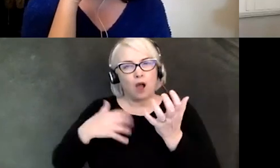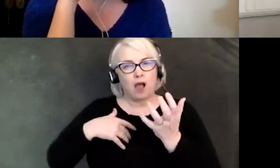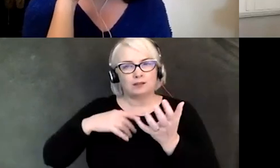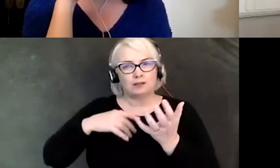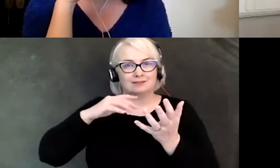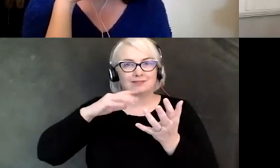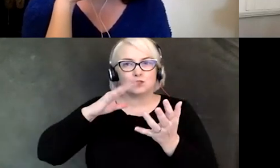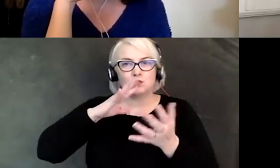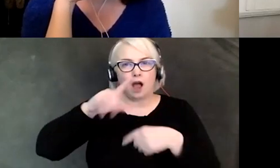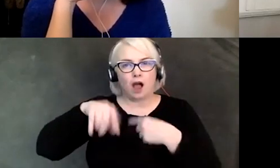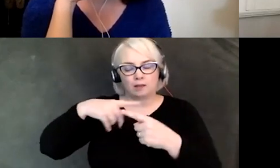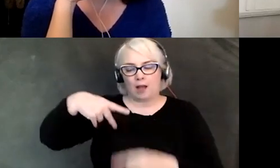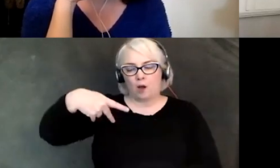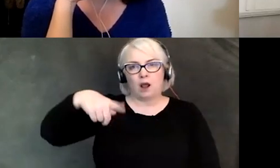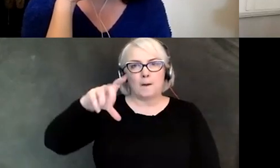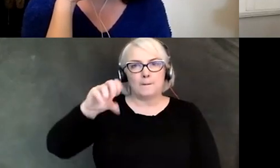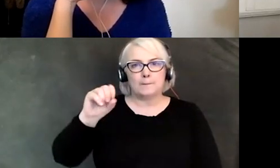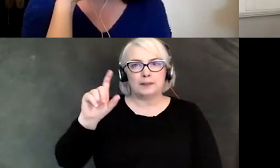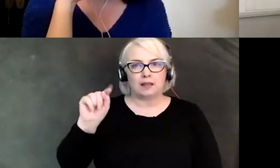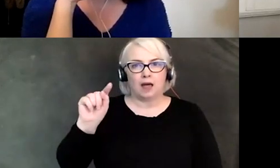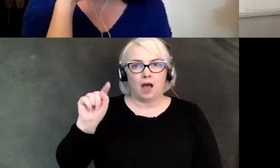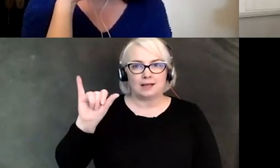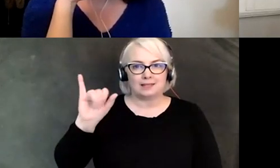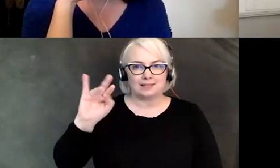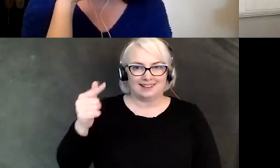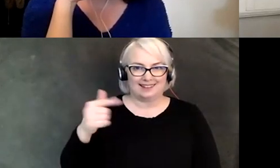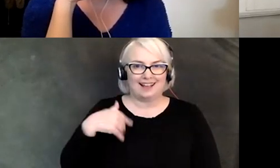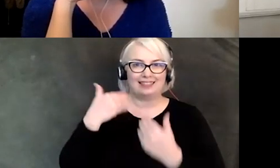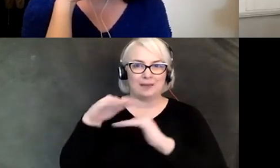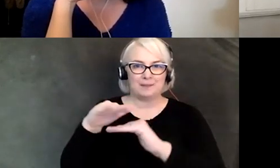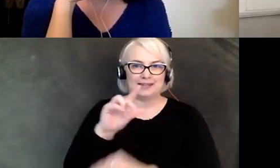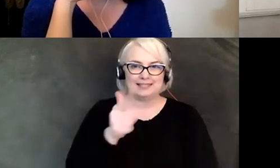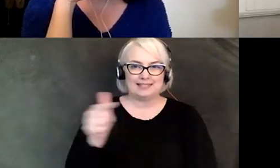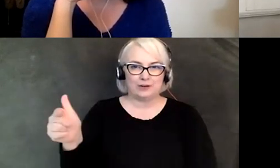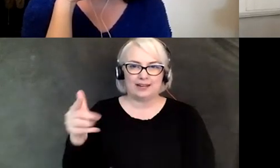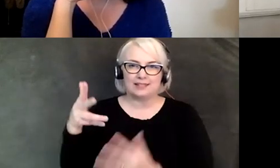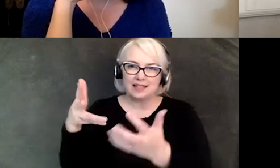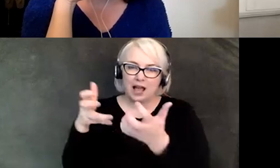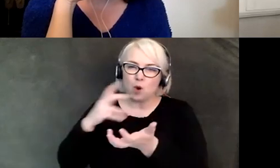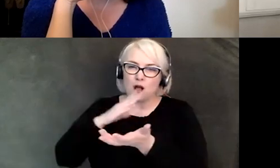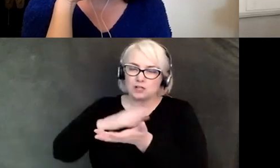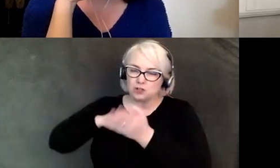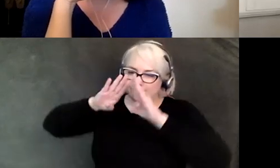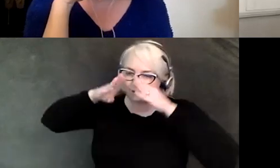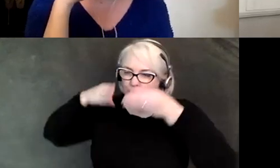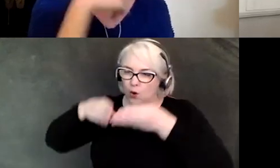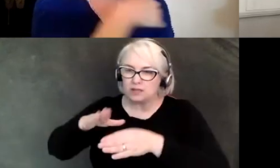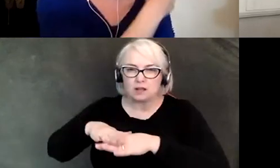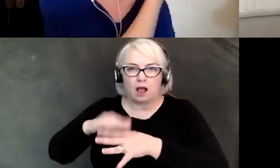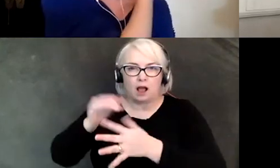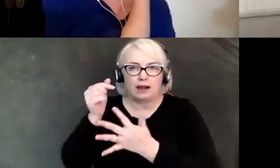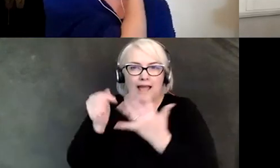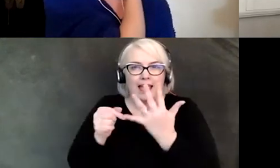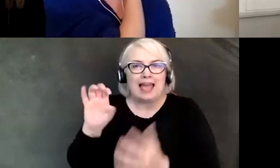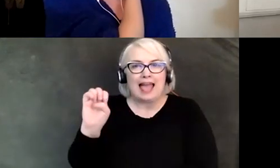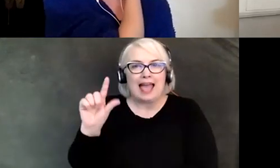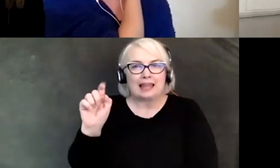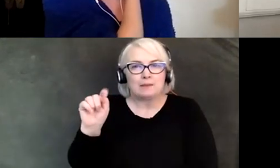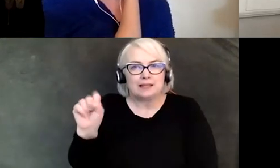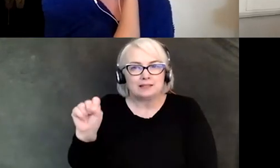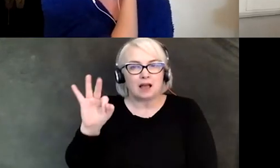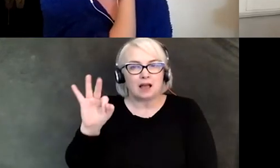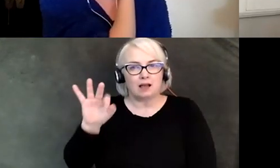want to hone in on the element of mystery. Um, to me, it seems like limited series usually have kind of a great